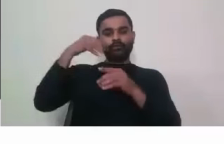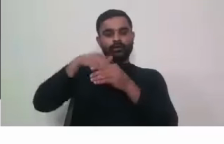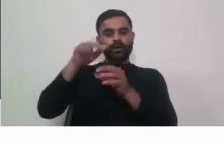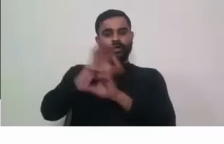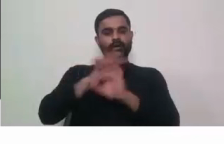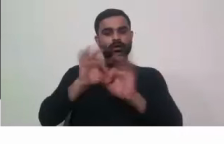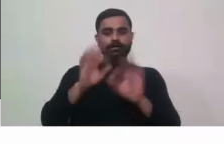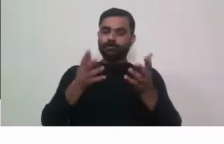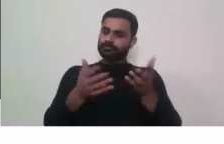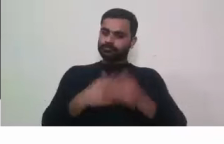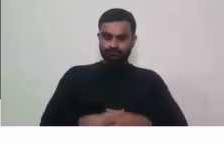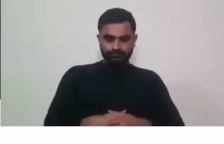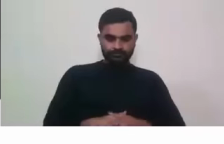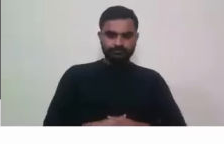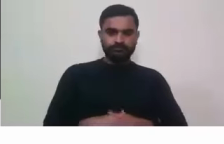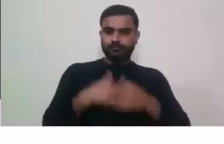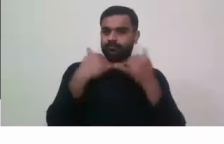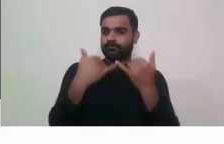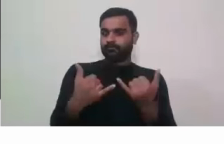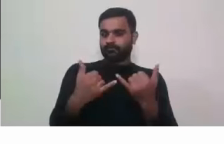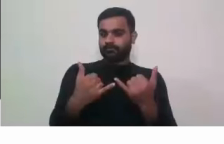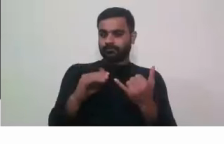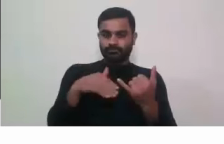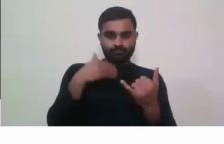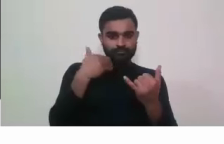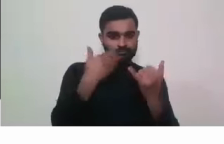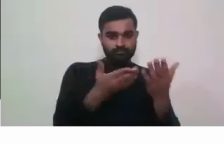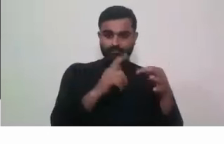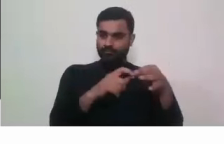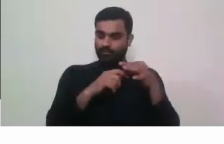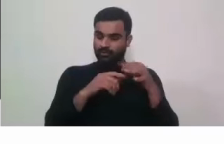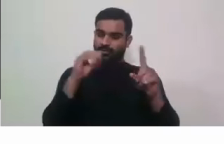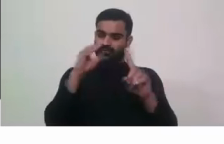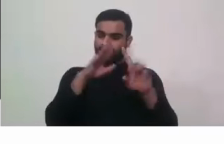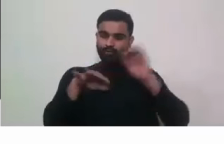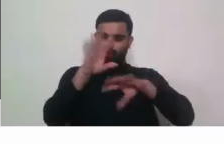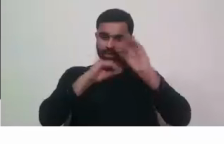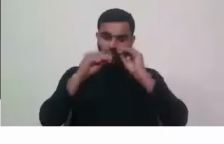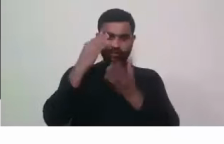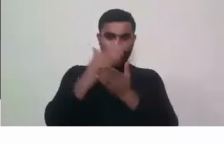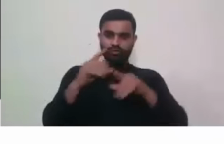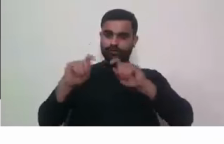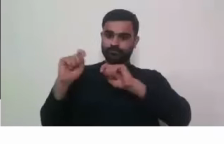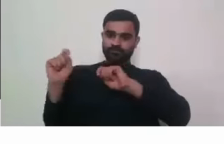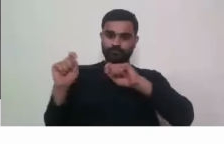Yeah, so now, Suman, may I hand over to you for questions and reflection and can stop sharing my screen?